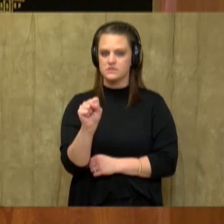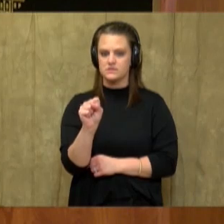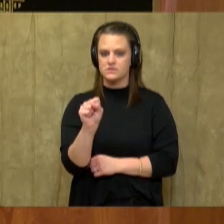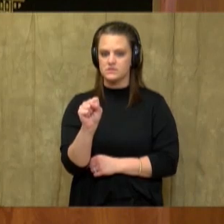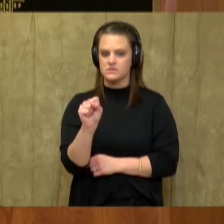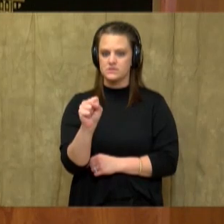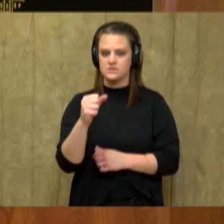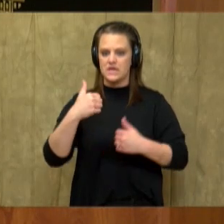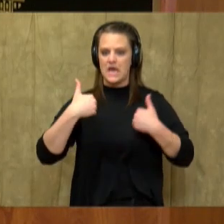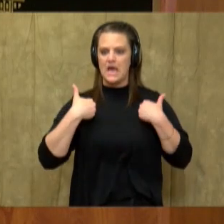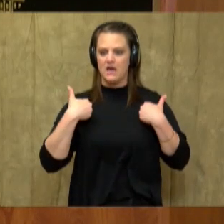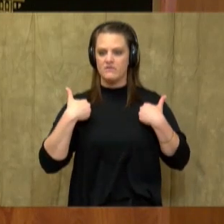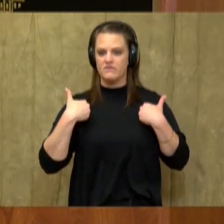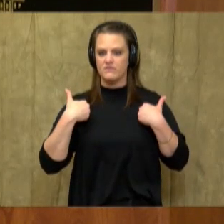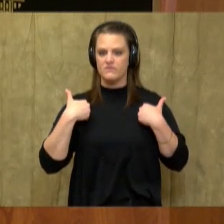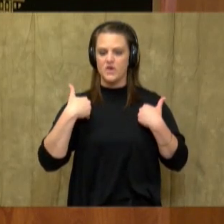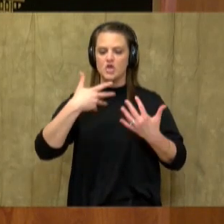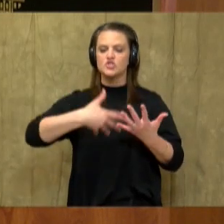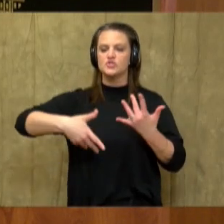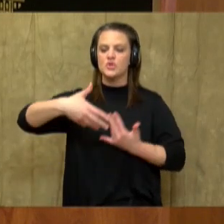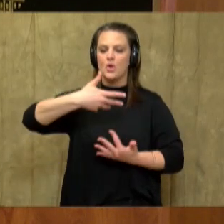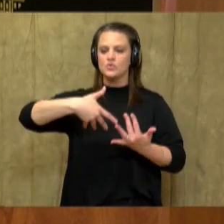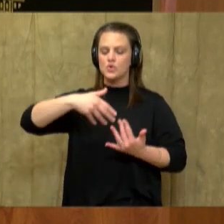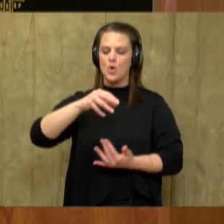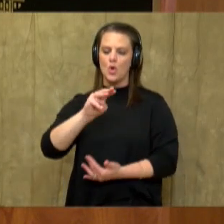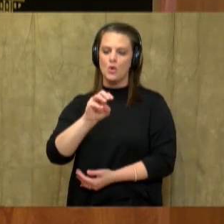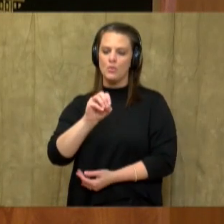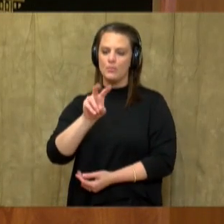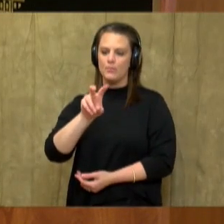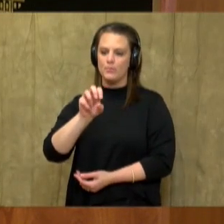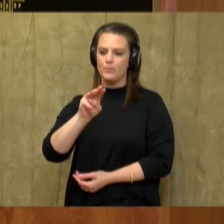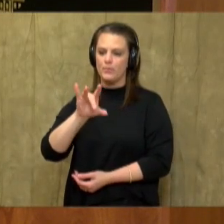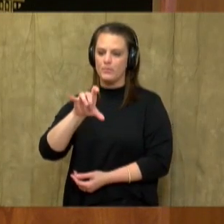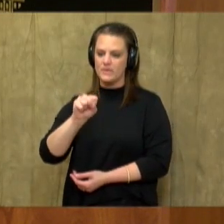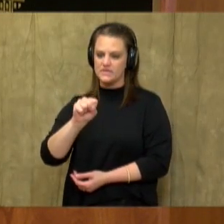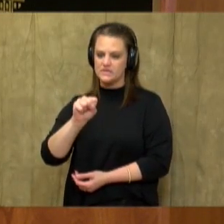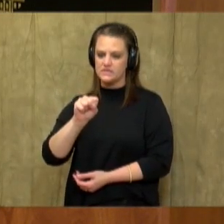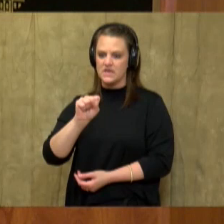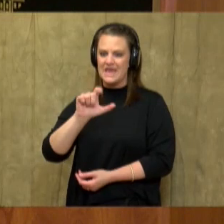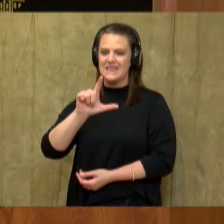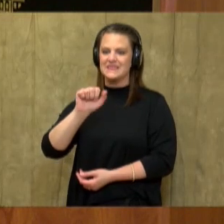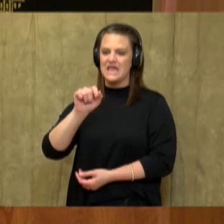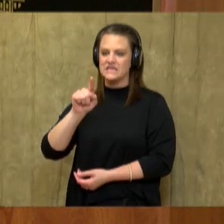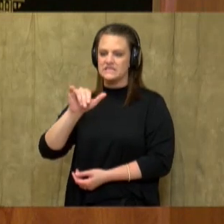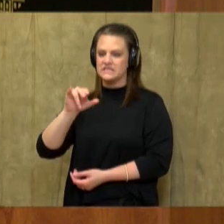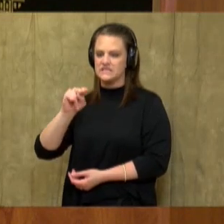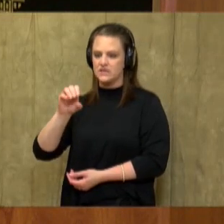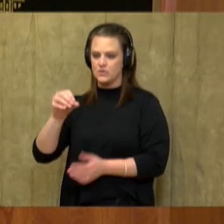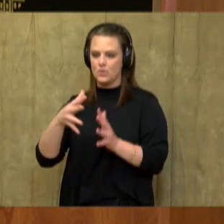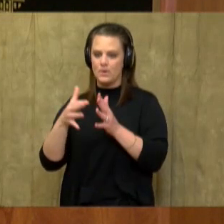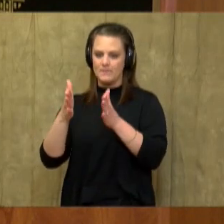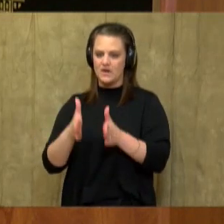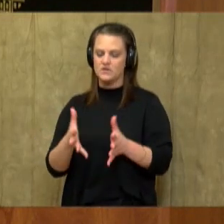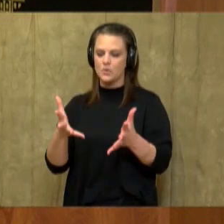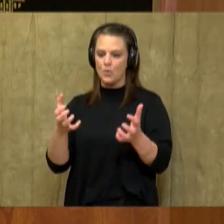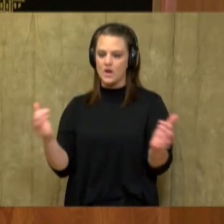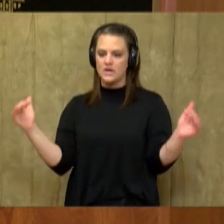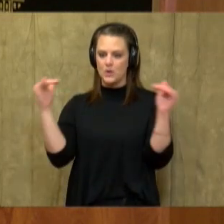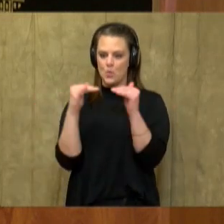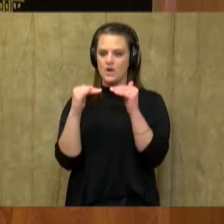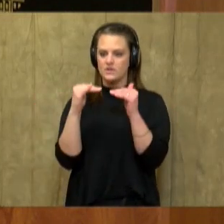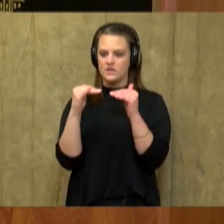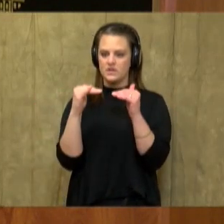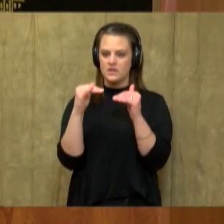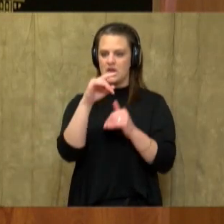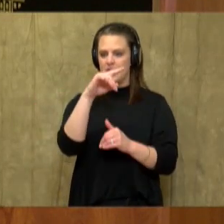had social movements. The Latino Americans pushed for equality, specifically Mexican